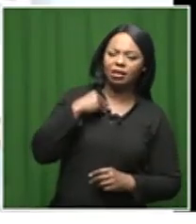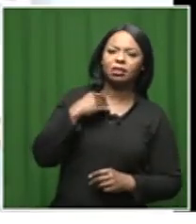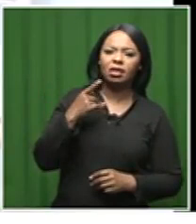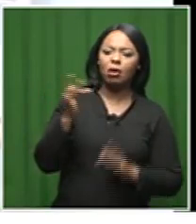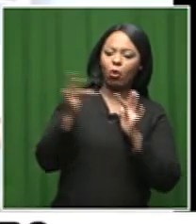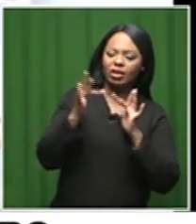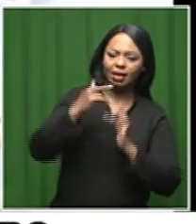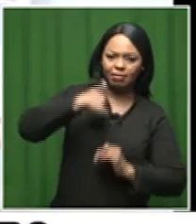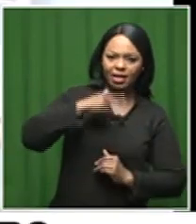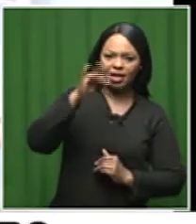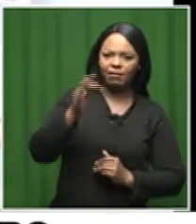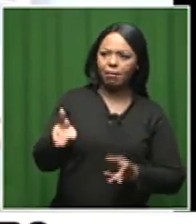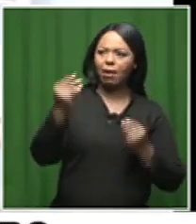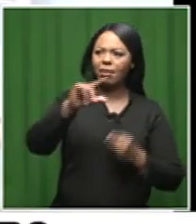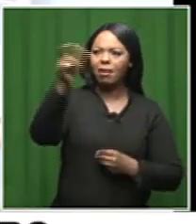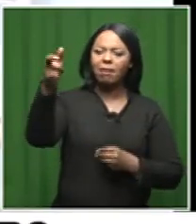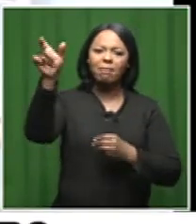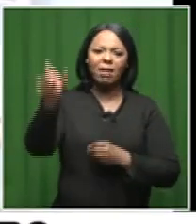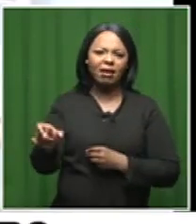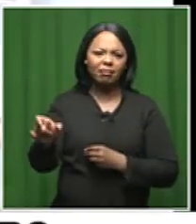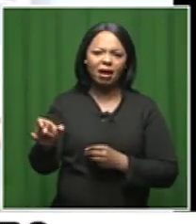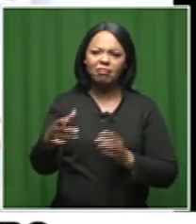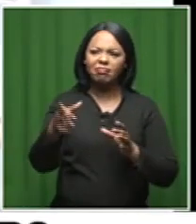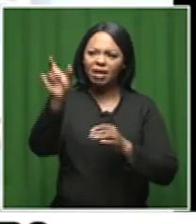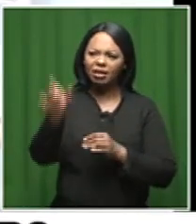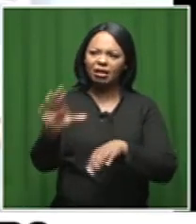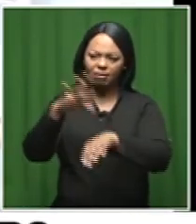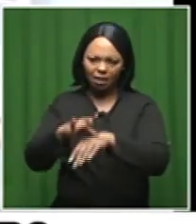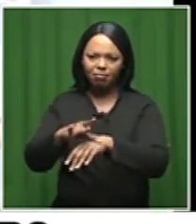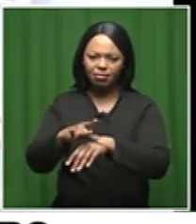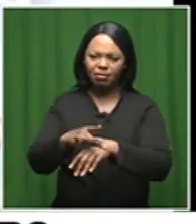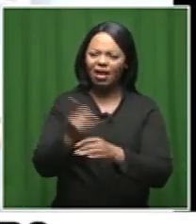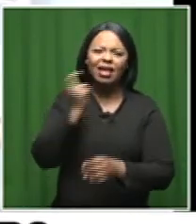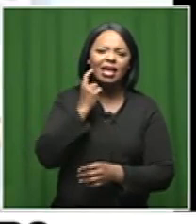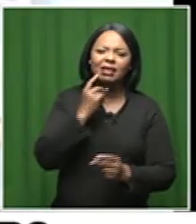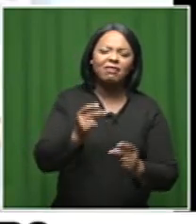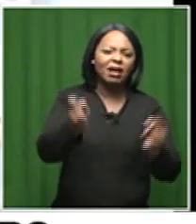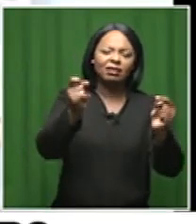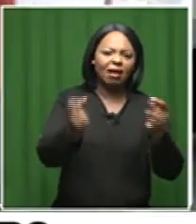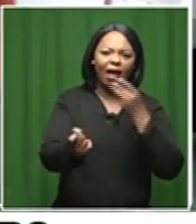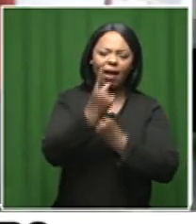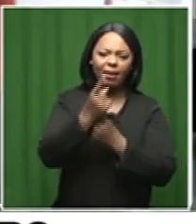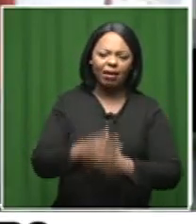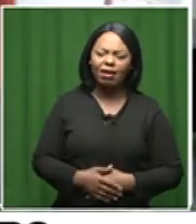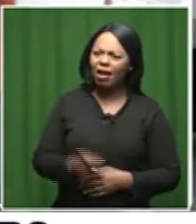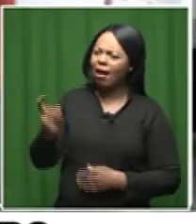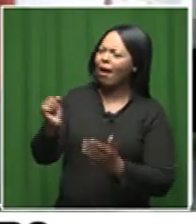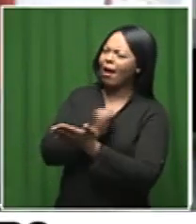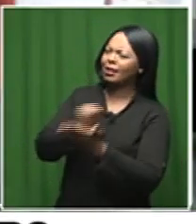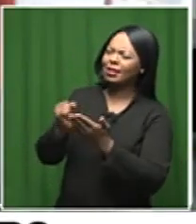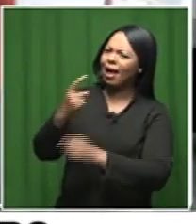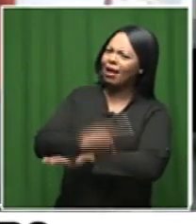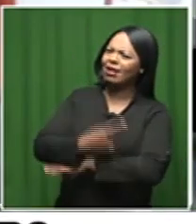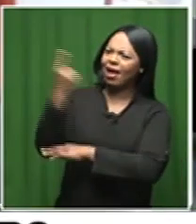perfect match. Yeah, it was pretty simple and easy and fast. Now, the process between you registering on the day, them